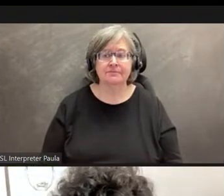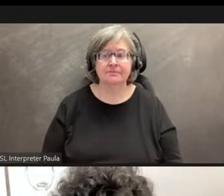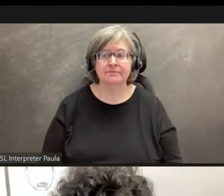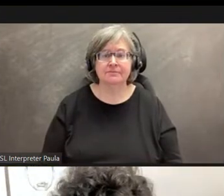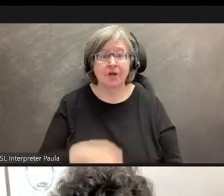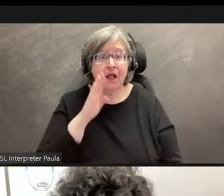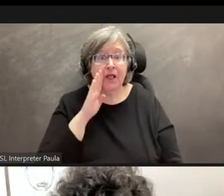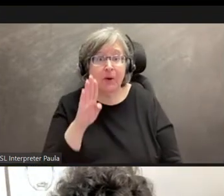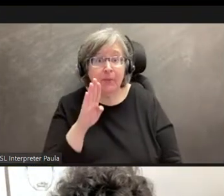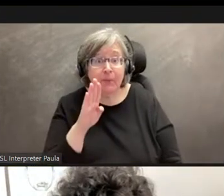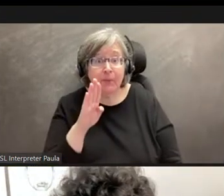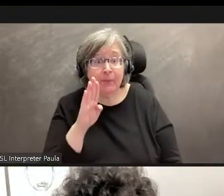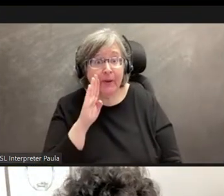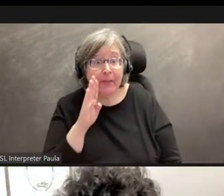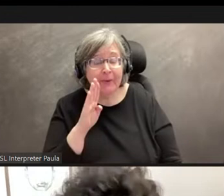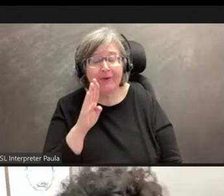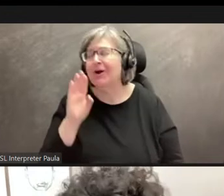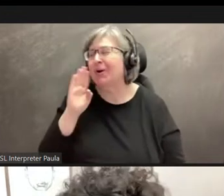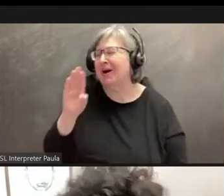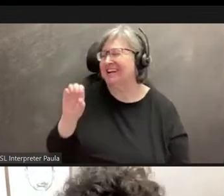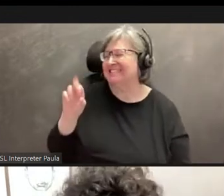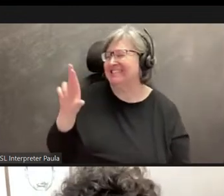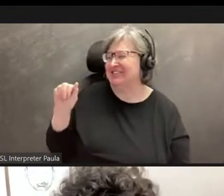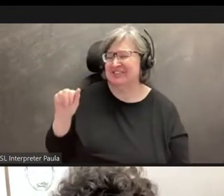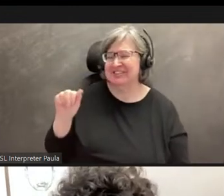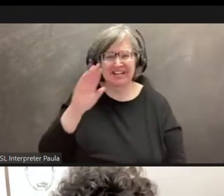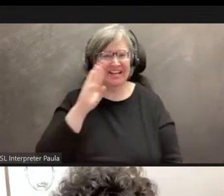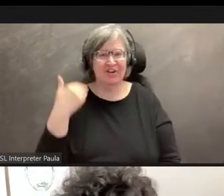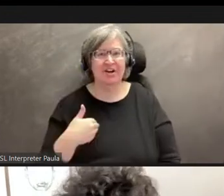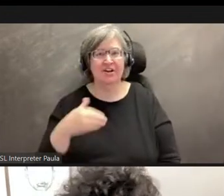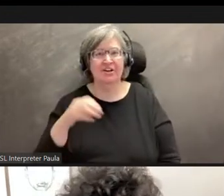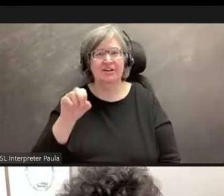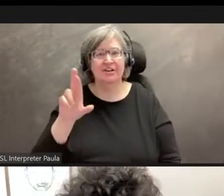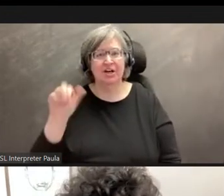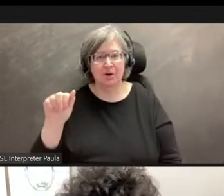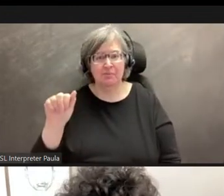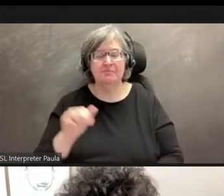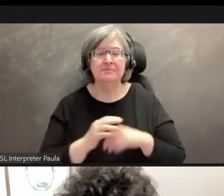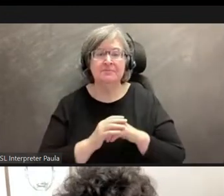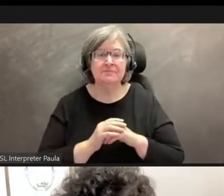Hello. Hi, Sarah. Hello, this is Sarah.